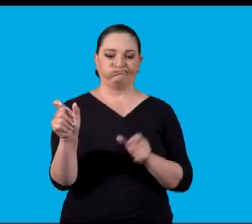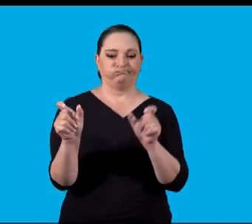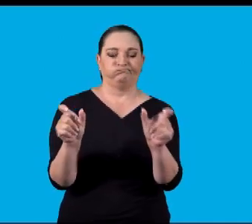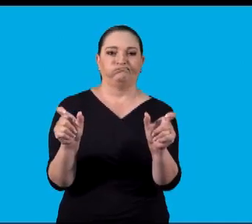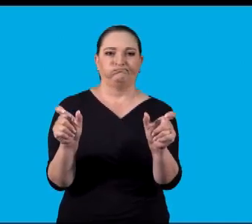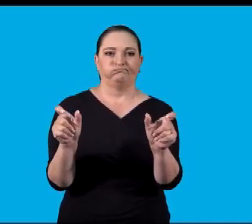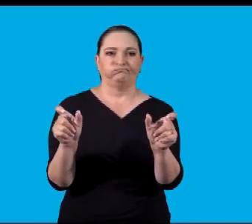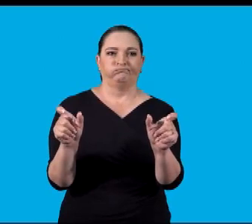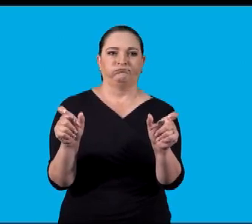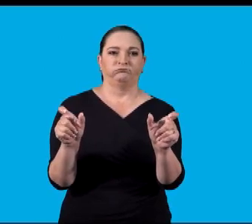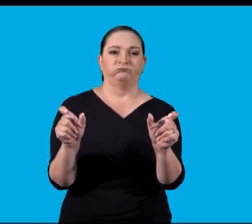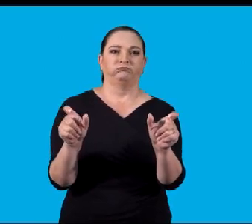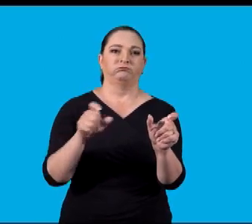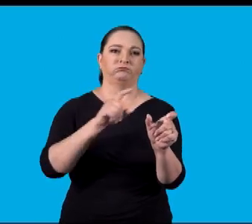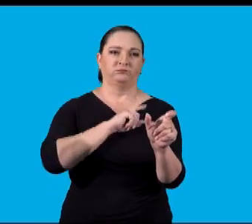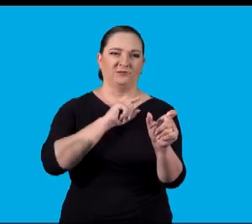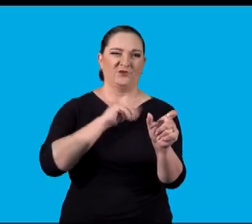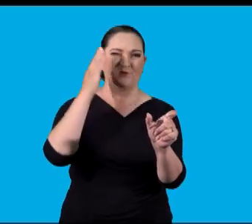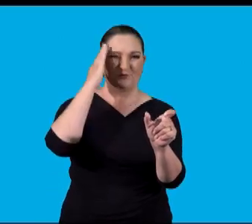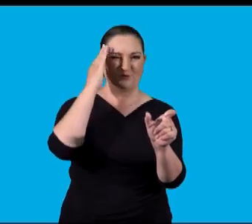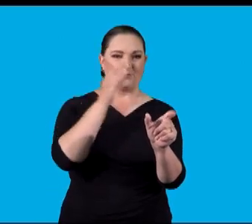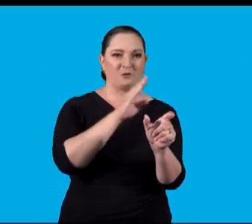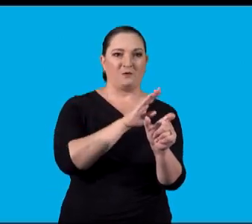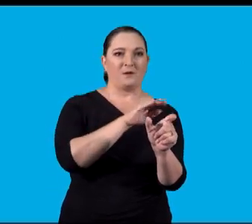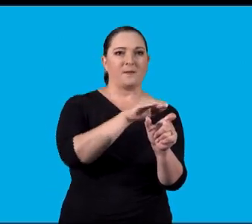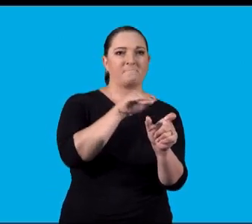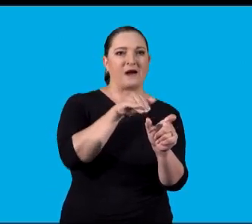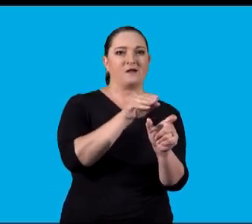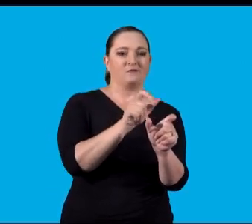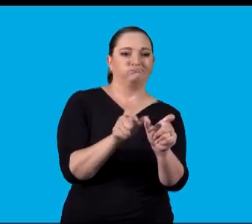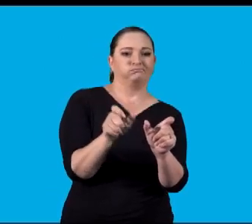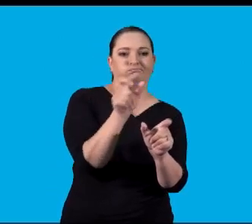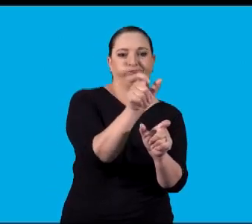443,500. That means here my bank here is going to be the same amount,